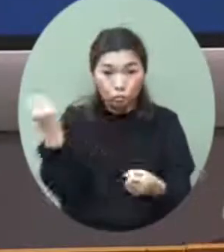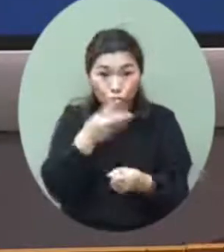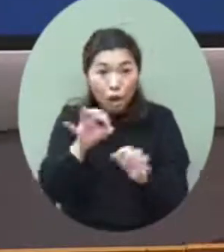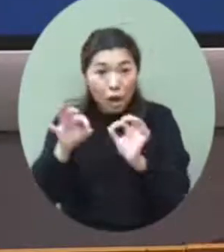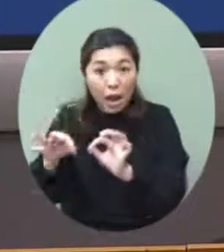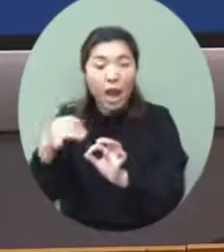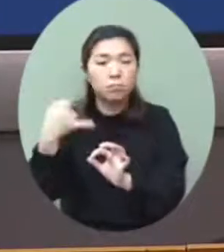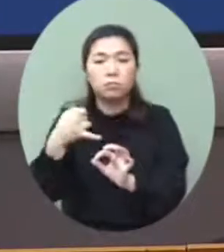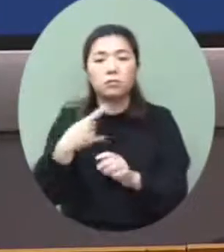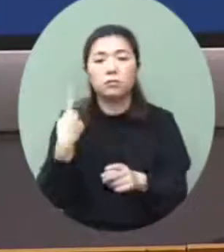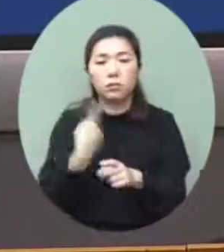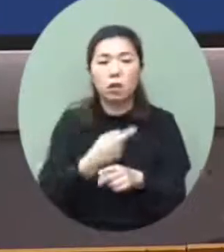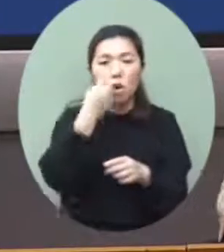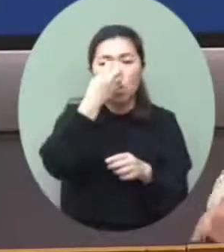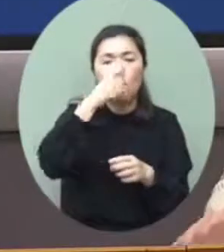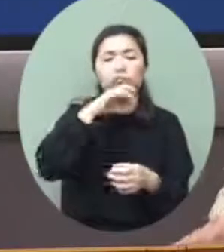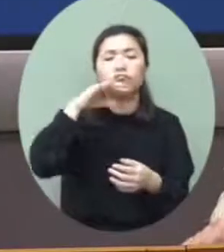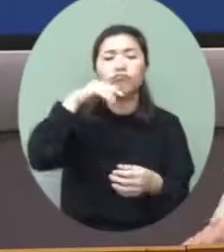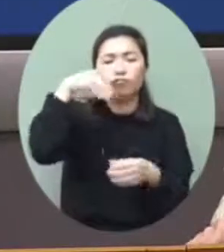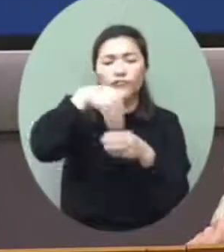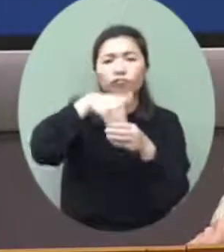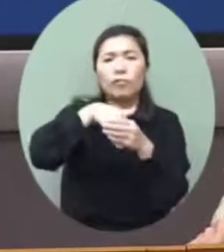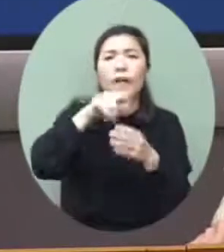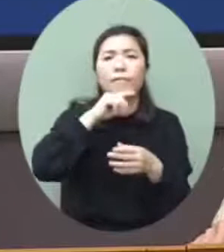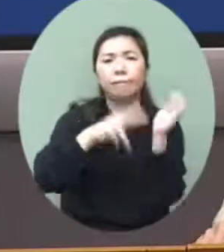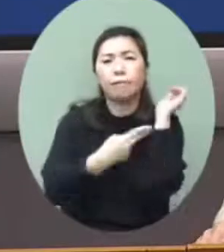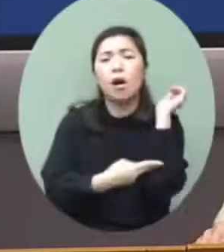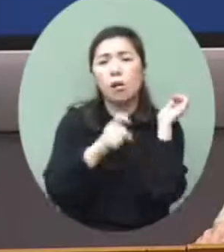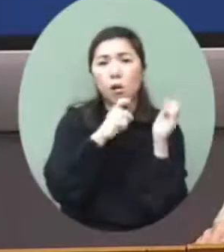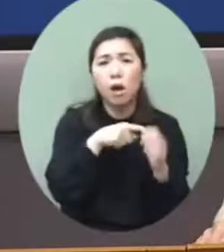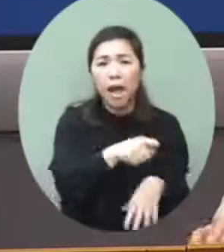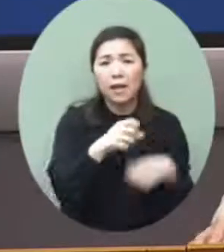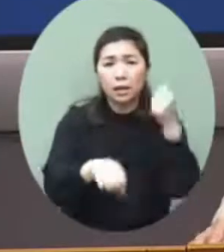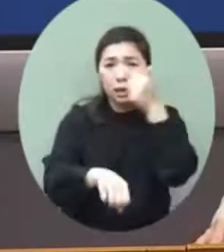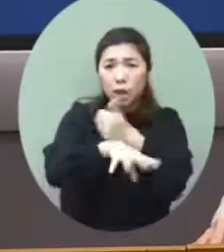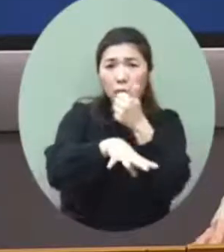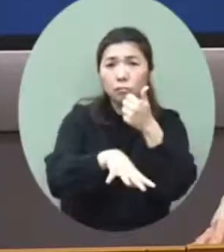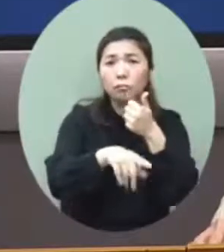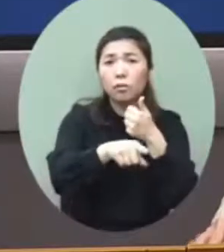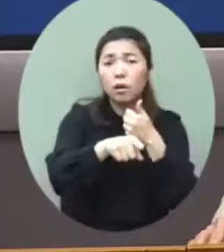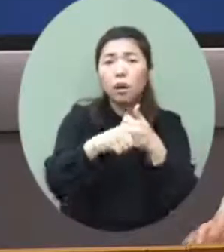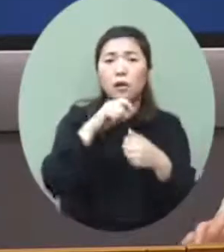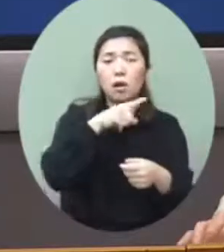emergency regulations ordinance. Hong Kong has